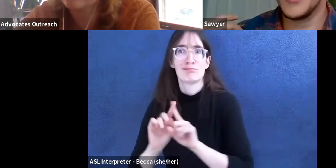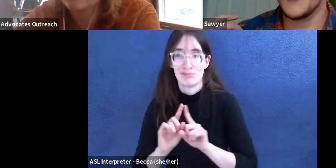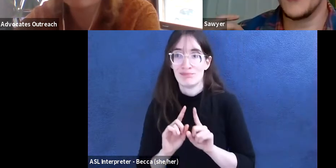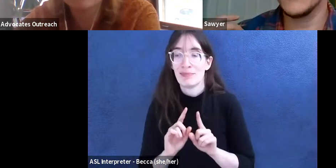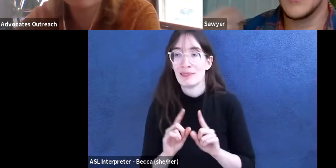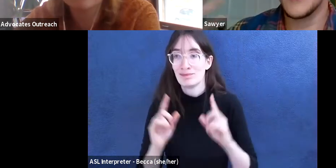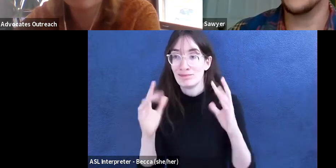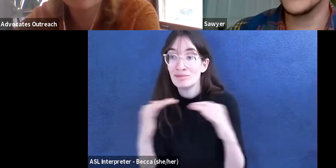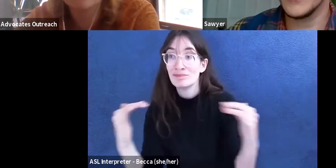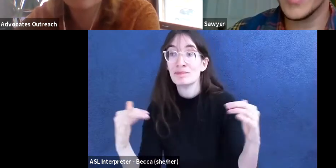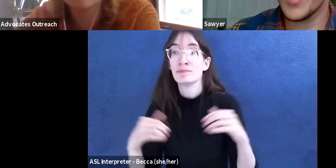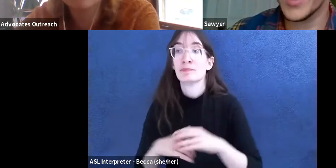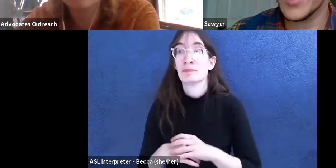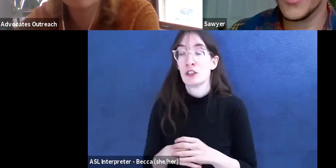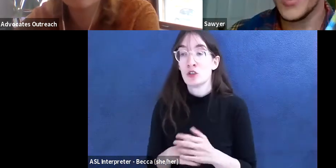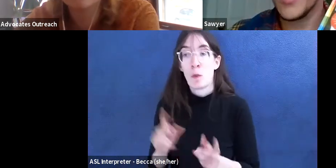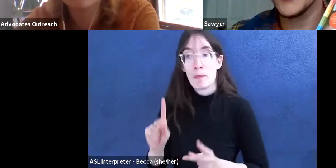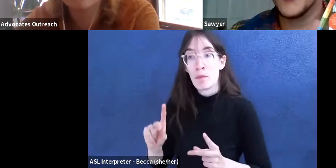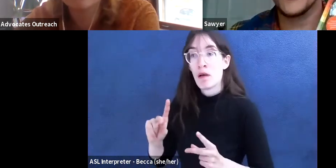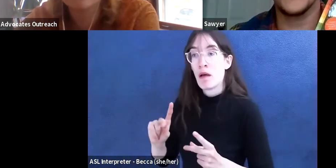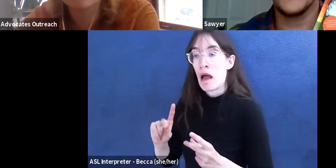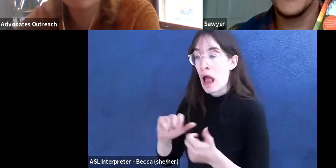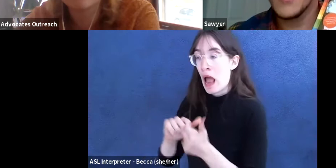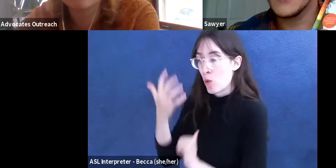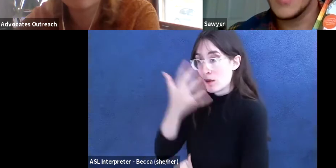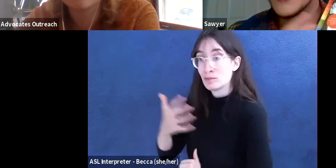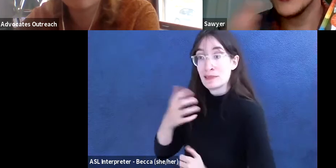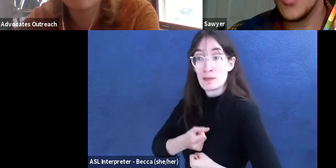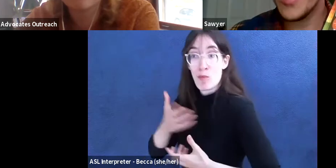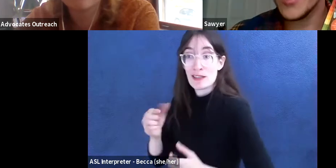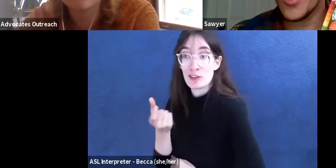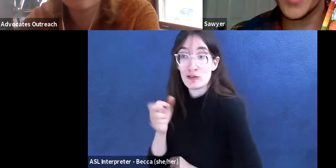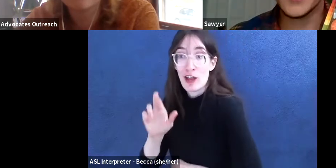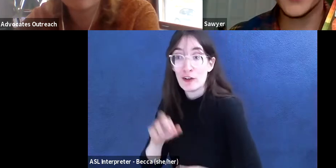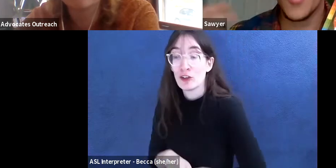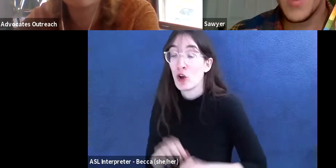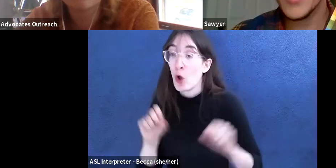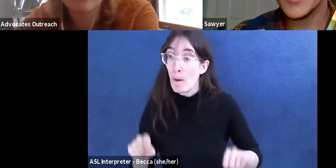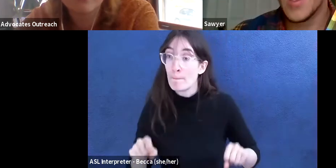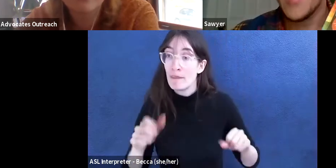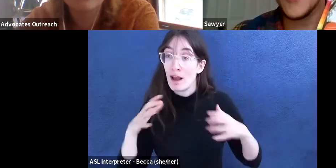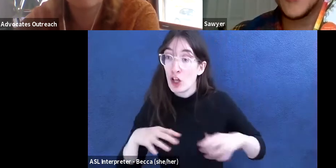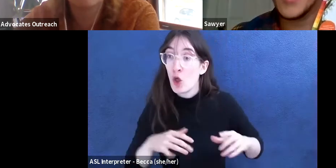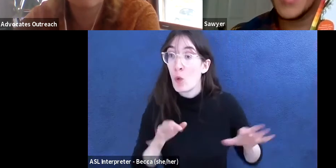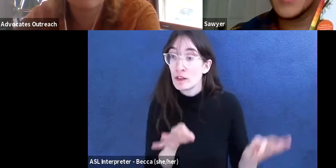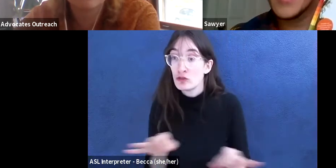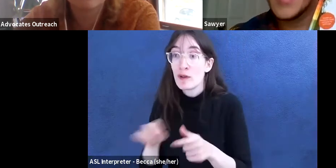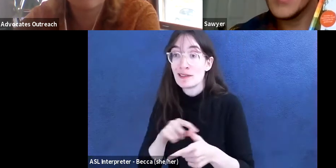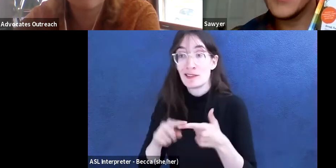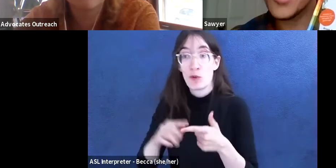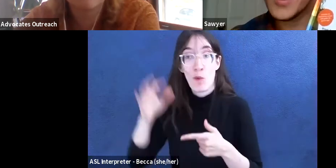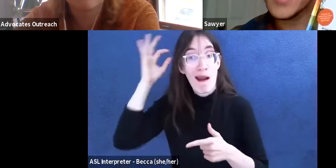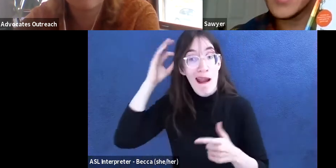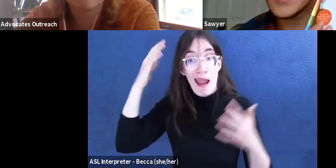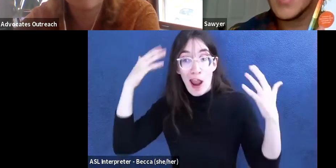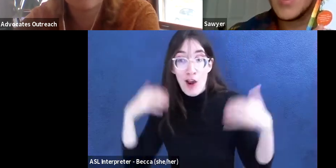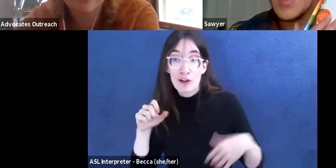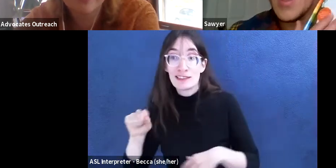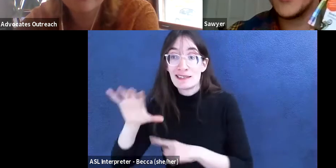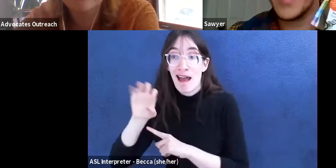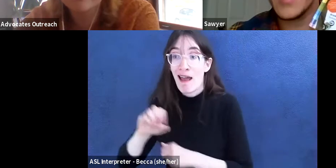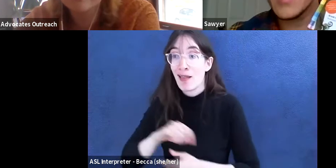it goes on to explain like often they guessed right. But as babies grow into kids, they start